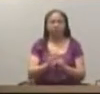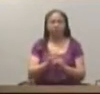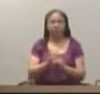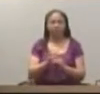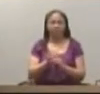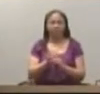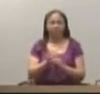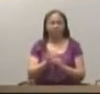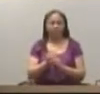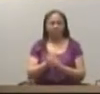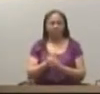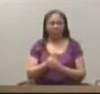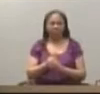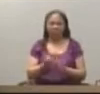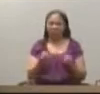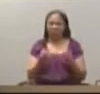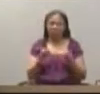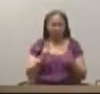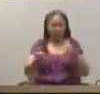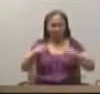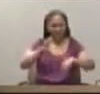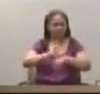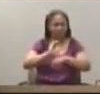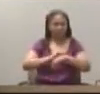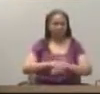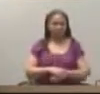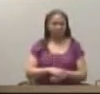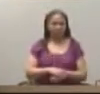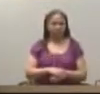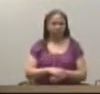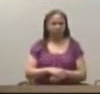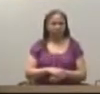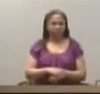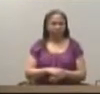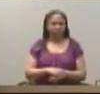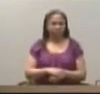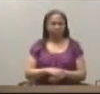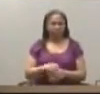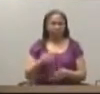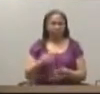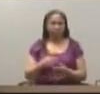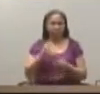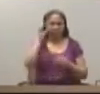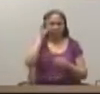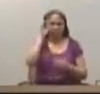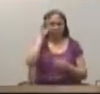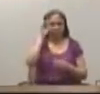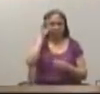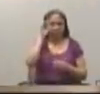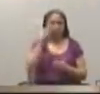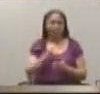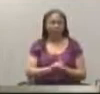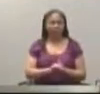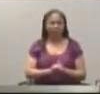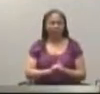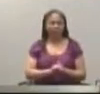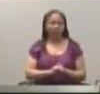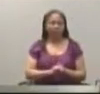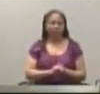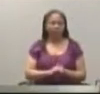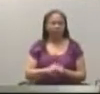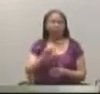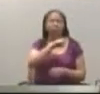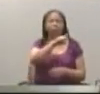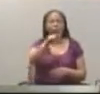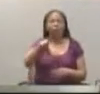what? But did it transform you? Did it transfix you? Did it make you a better person to proclaim Christ to the